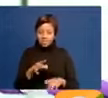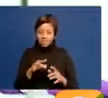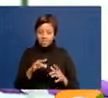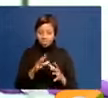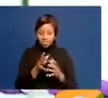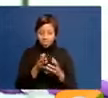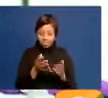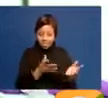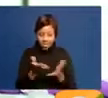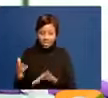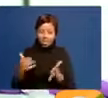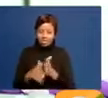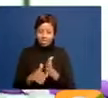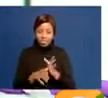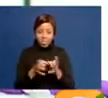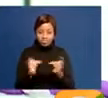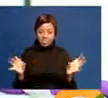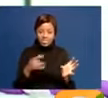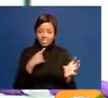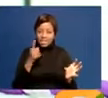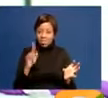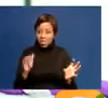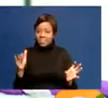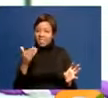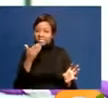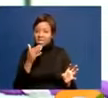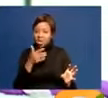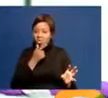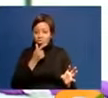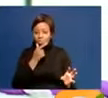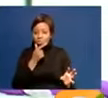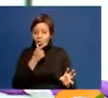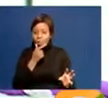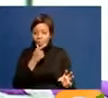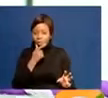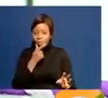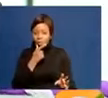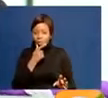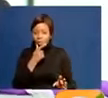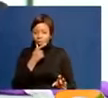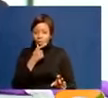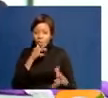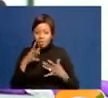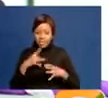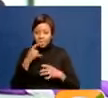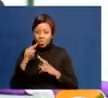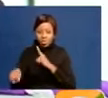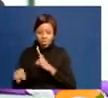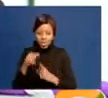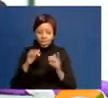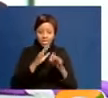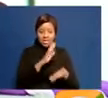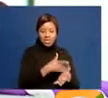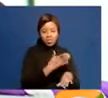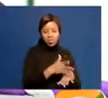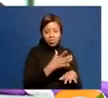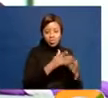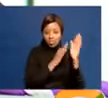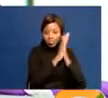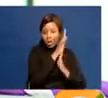by saying these people, Luo councillors, Mbotela and Ofafa, were murdered by Mau Mau. Two